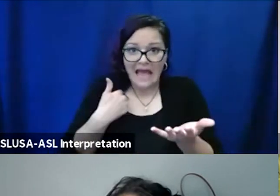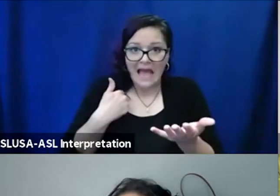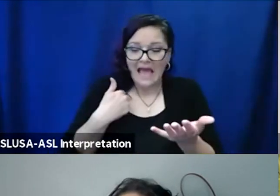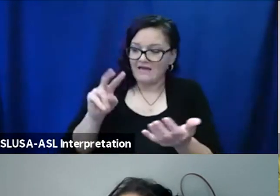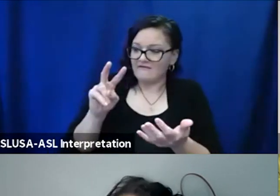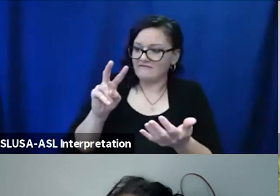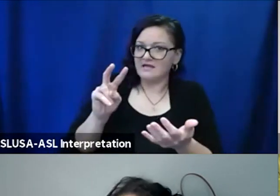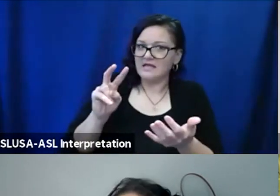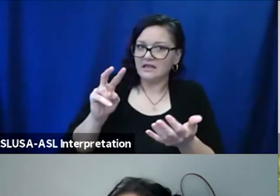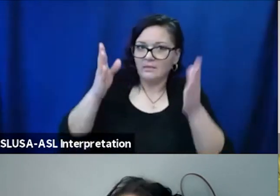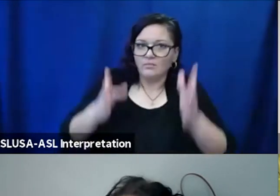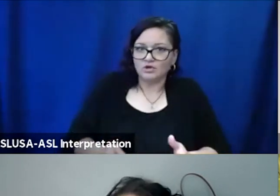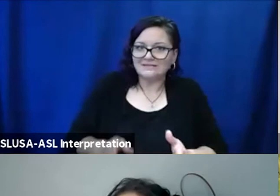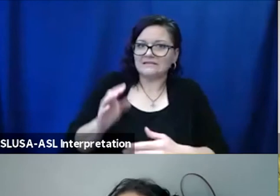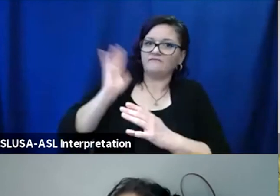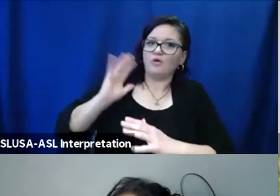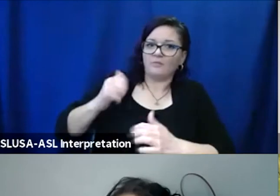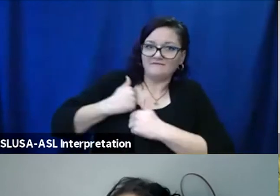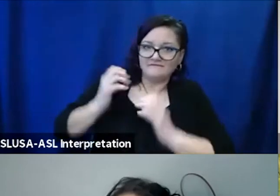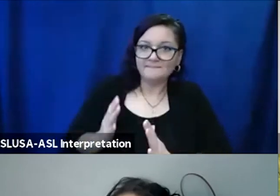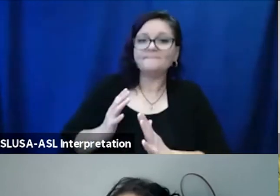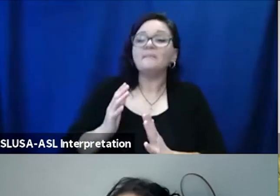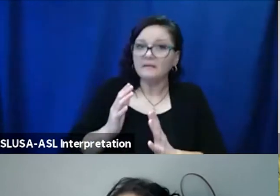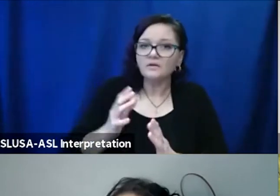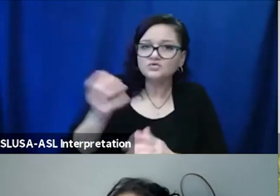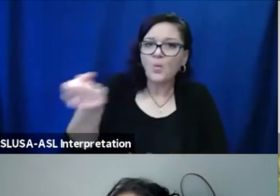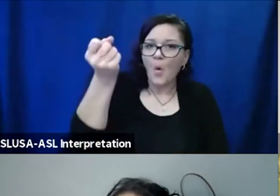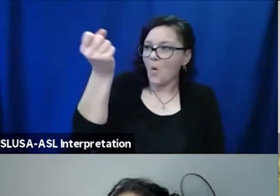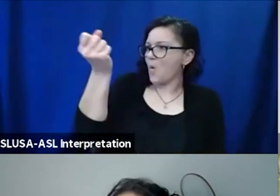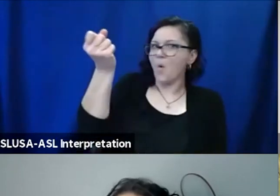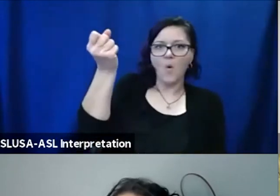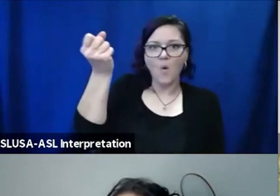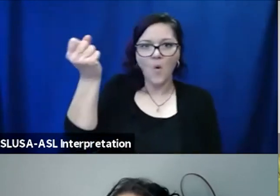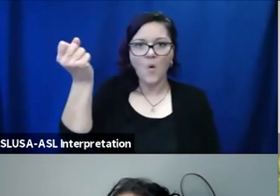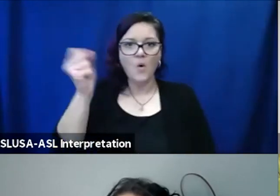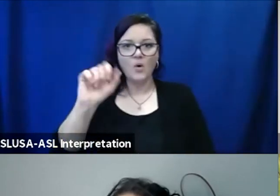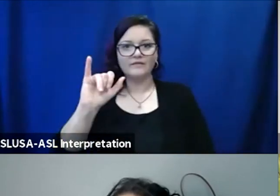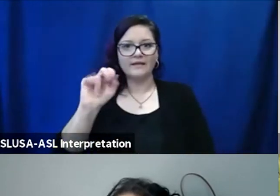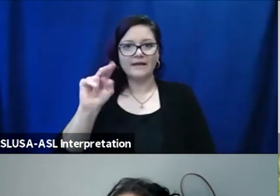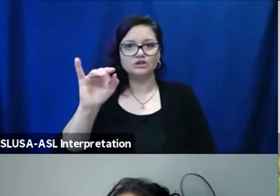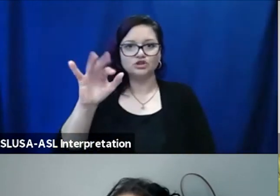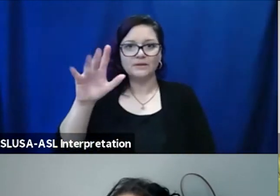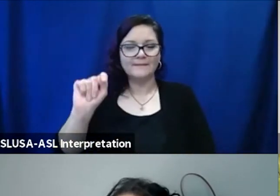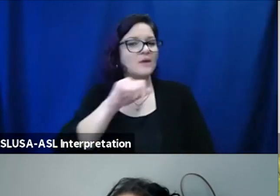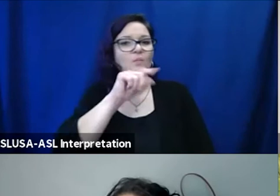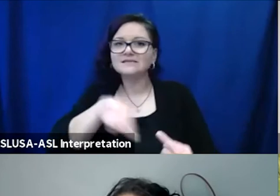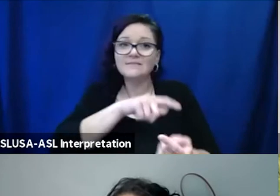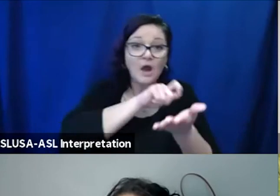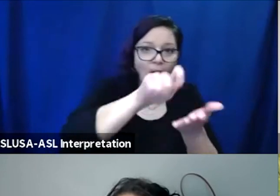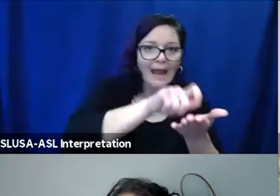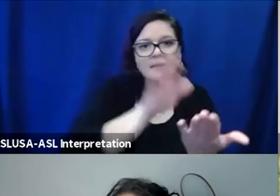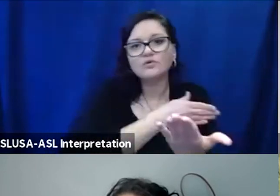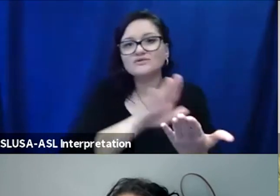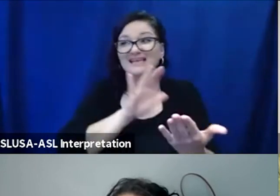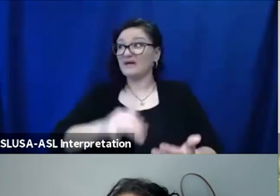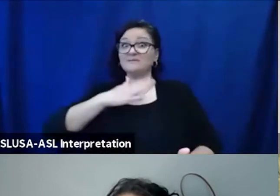instrument, or, it wasn't about writing songs and things that I was familiar with in my world.